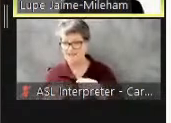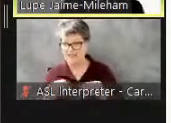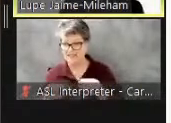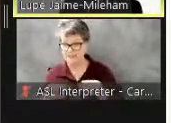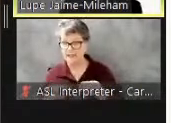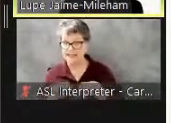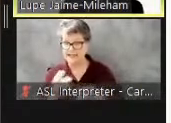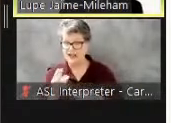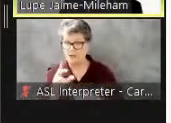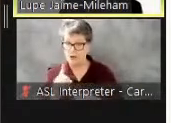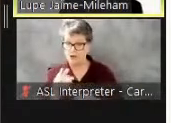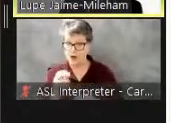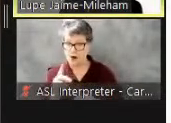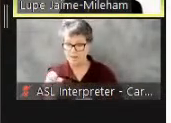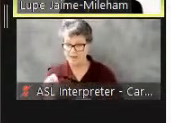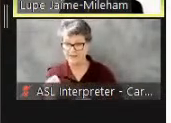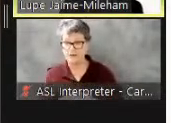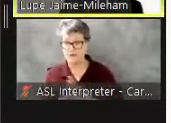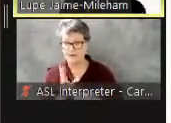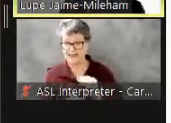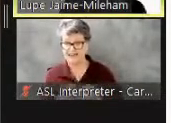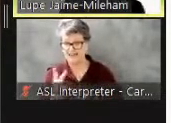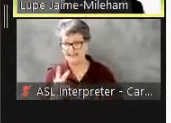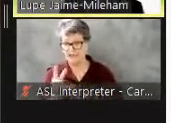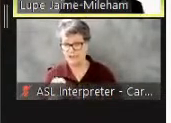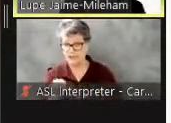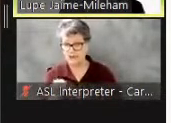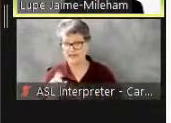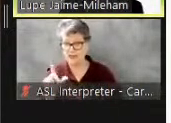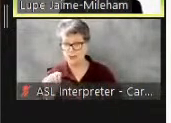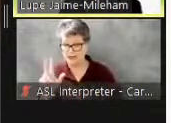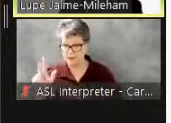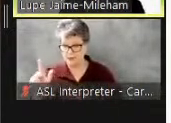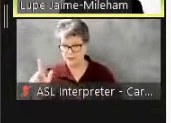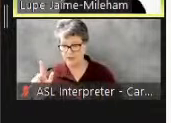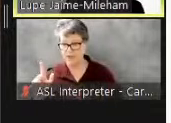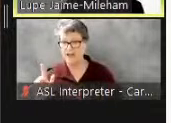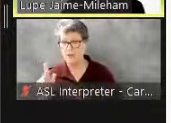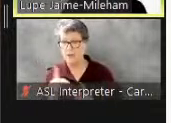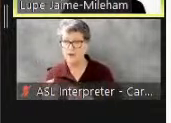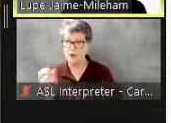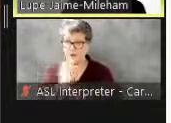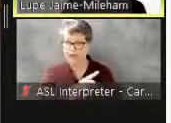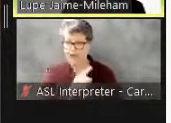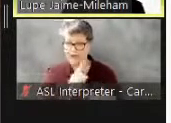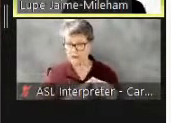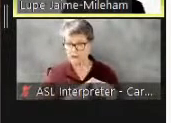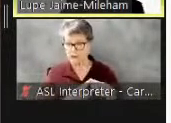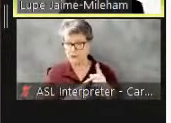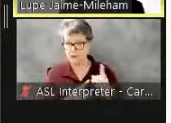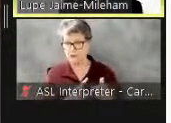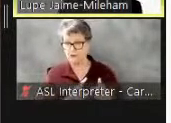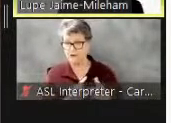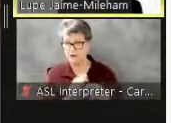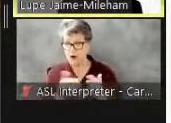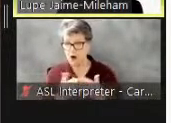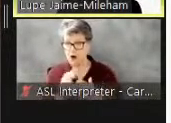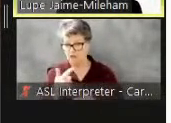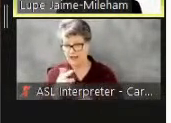end 6/30 of 2023, and then we would go back to our regs